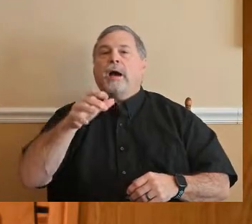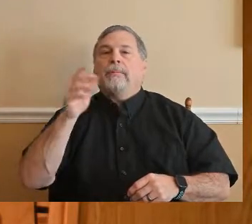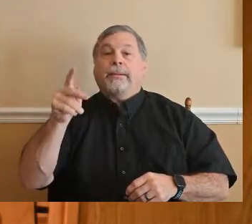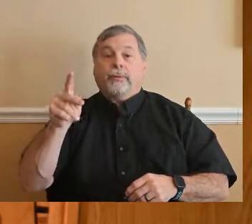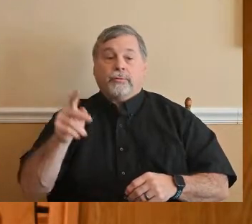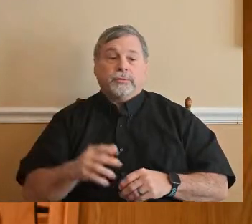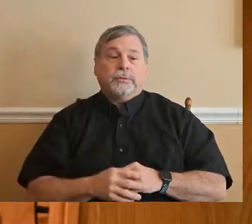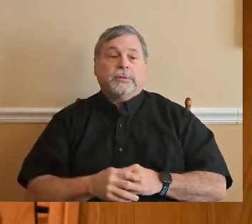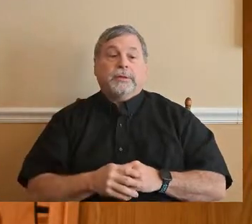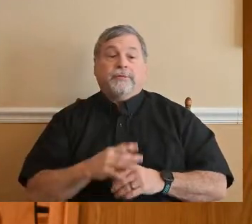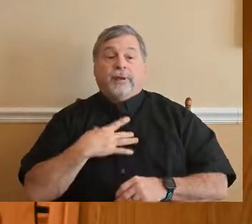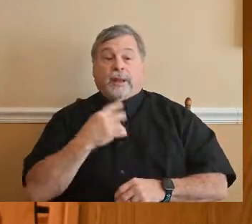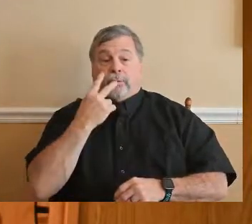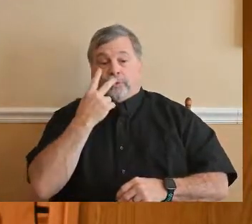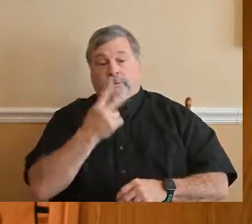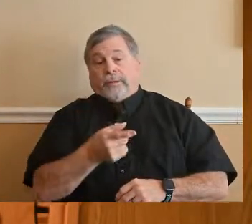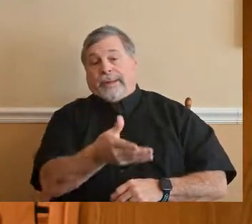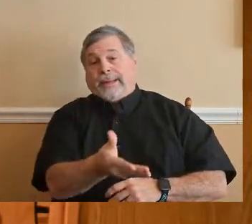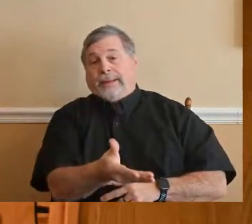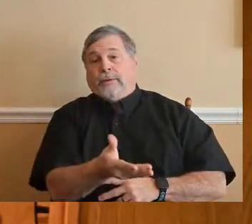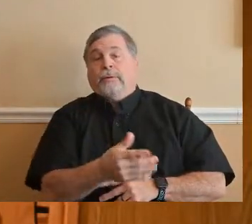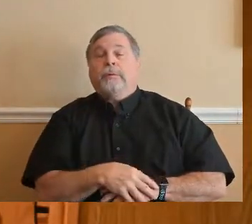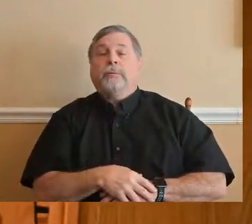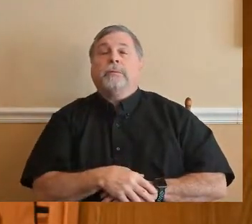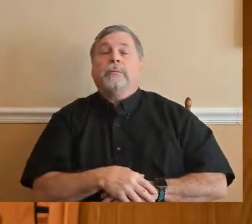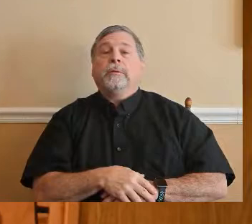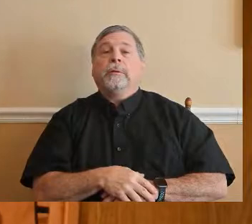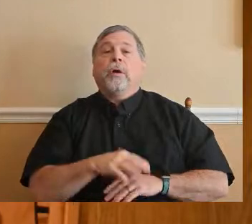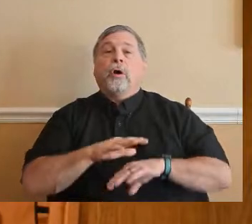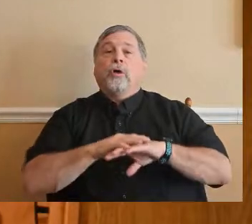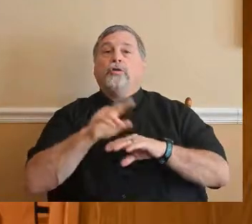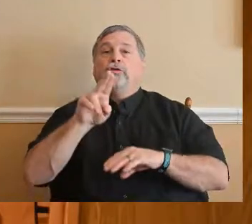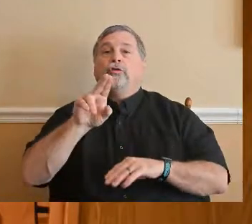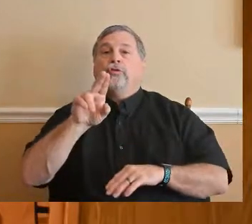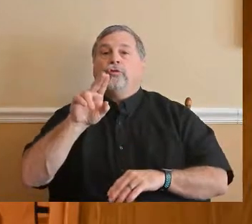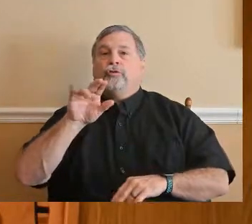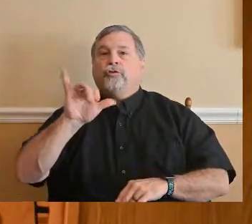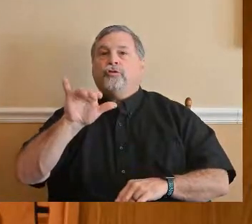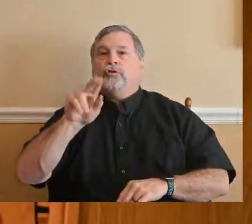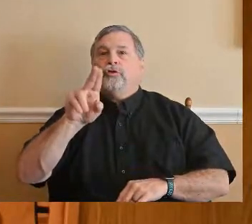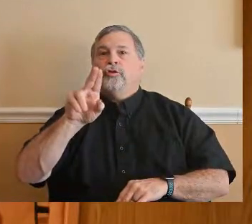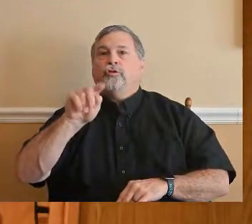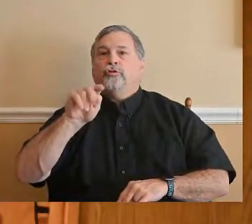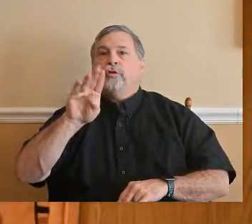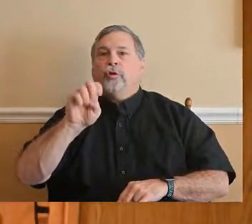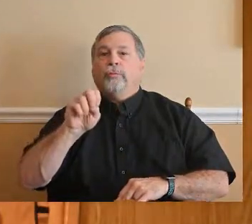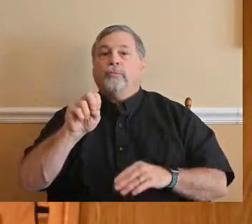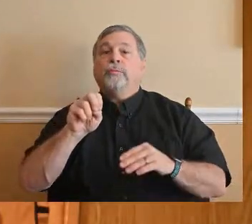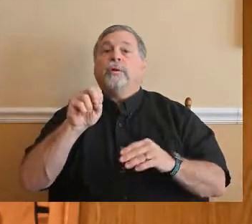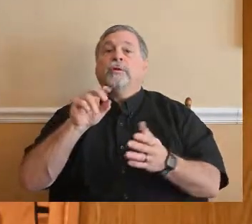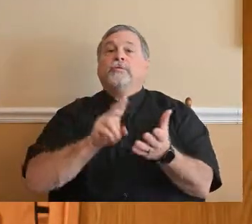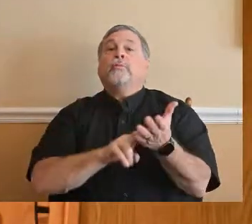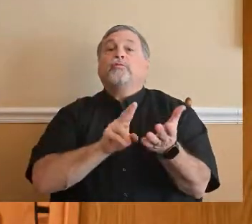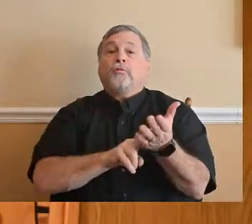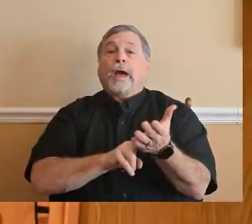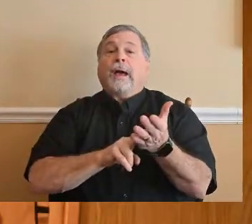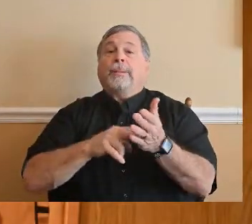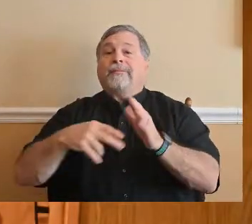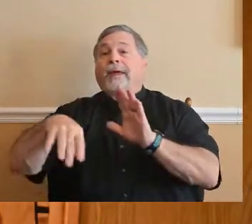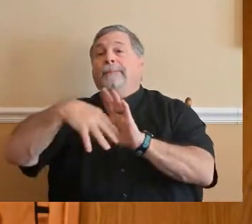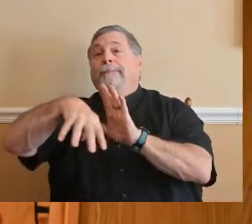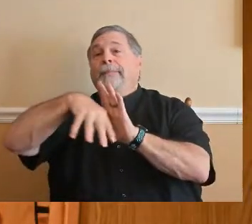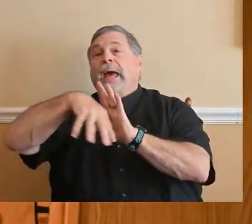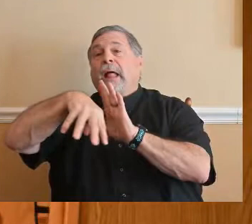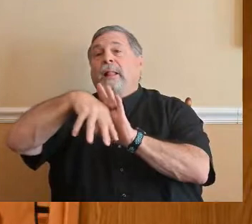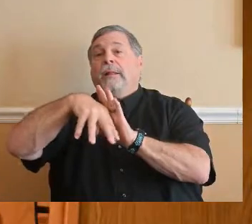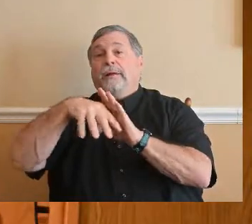peppers. So if you like what you've been watching on YouTube, please subscribe, hit that bell so you know when we're